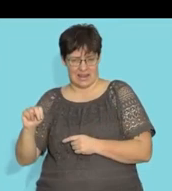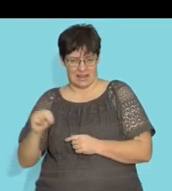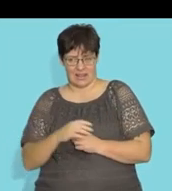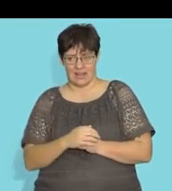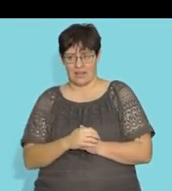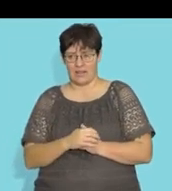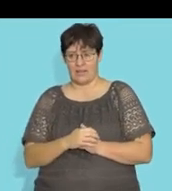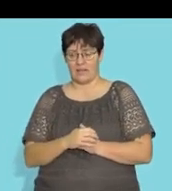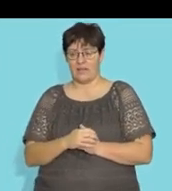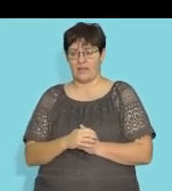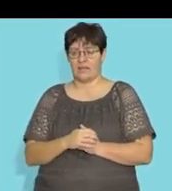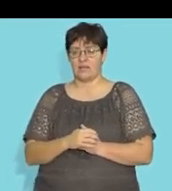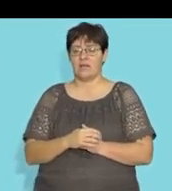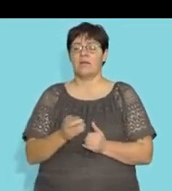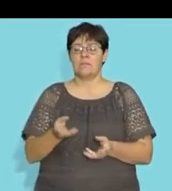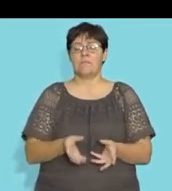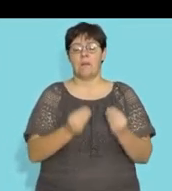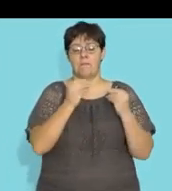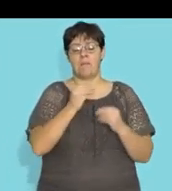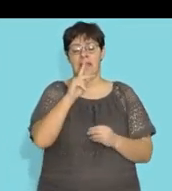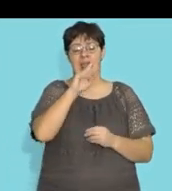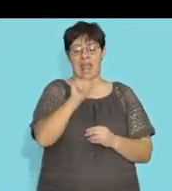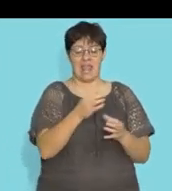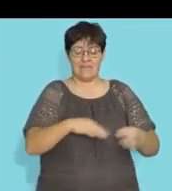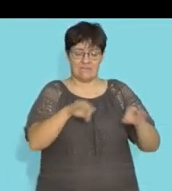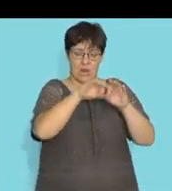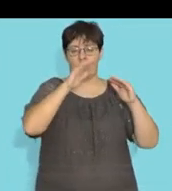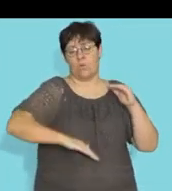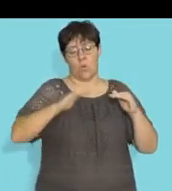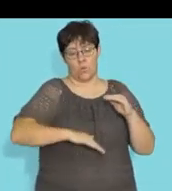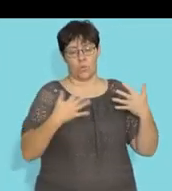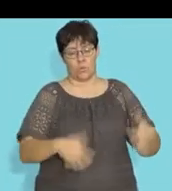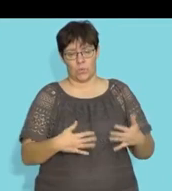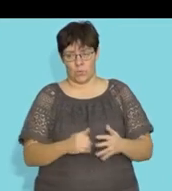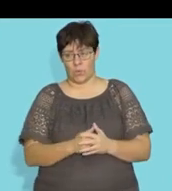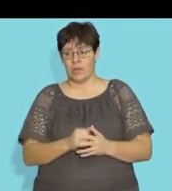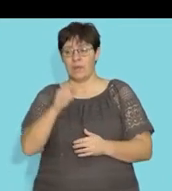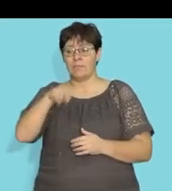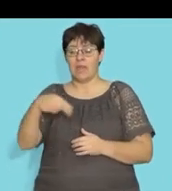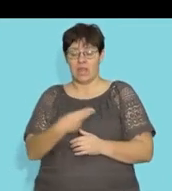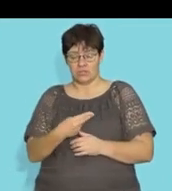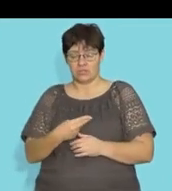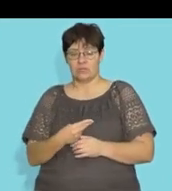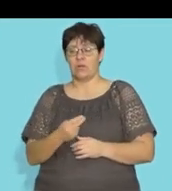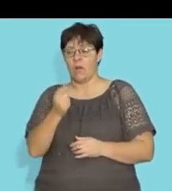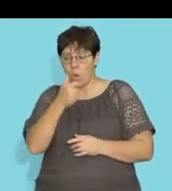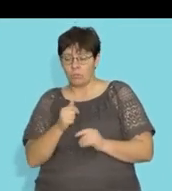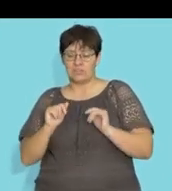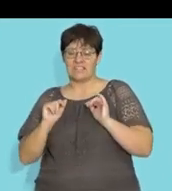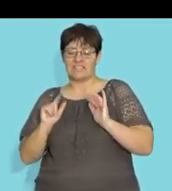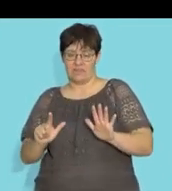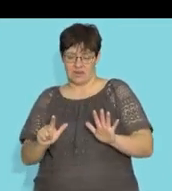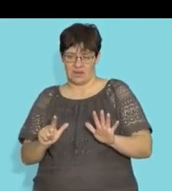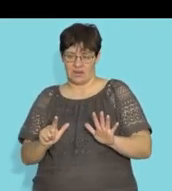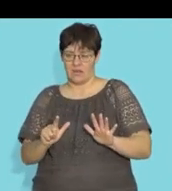is, and it leads to a very low Ka value, and the pH is then very close to